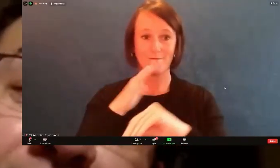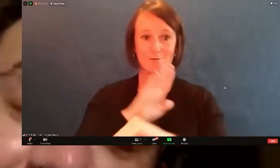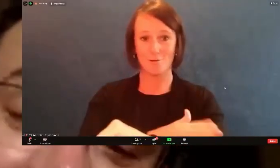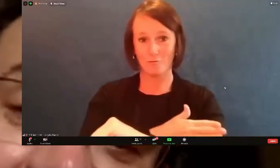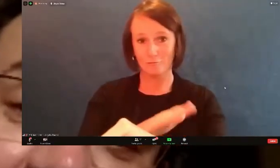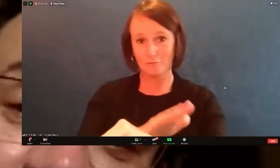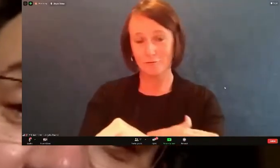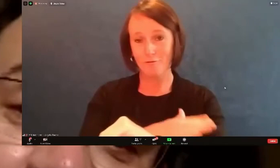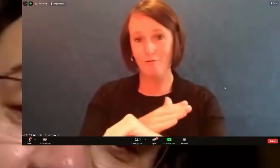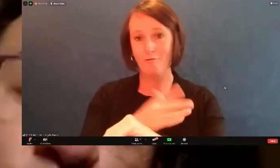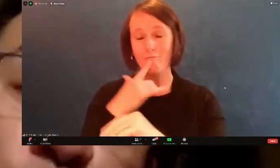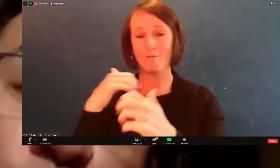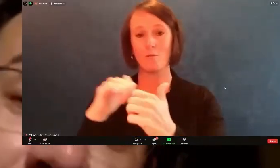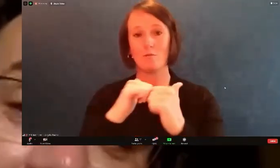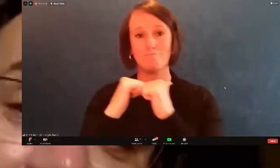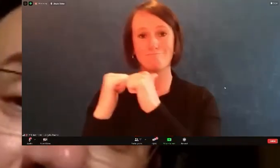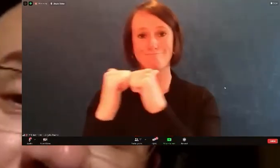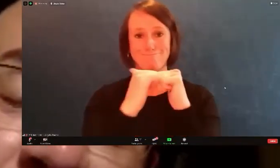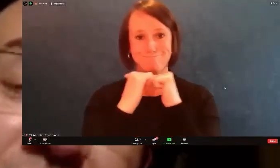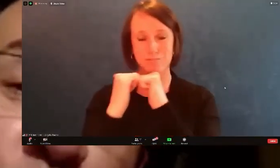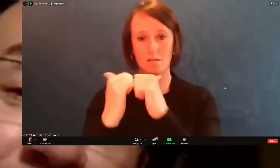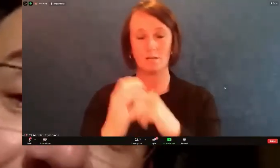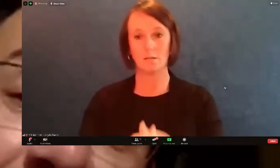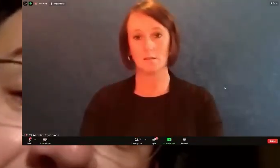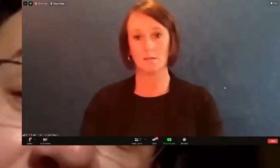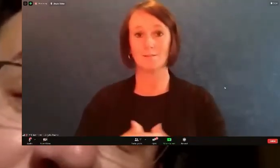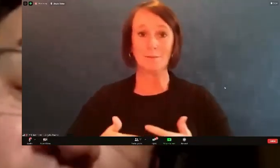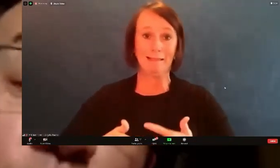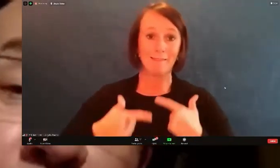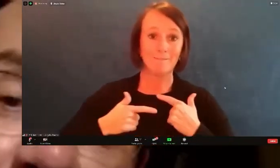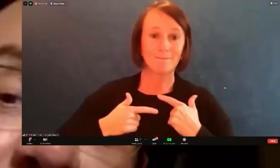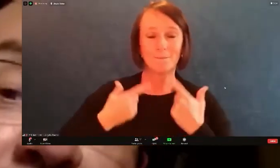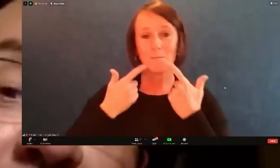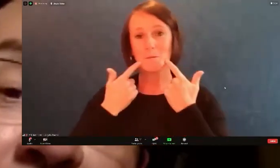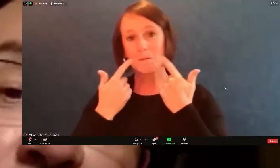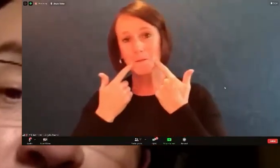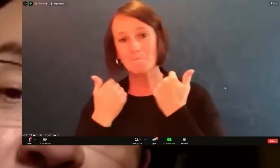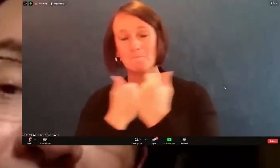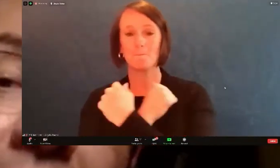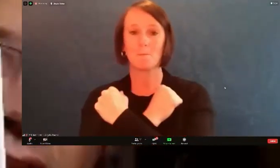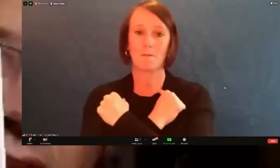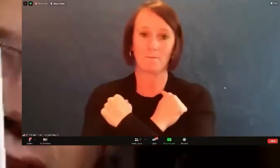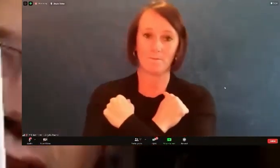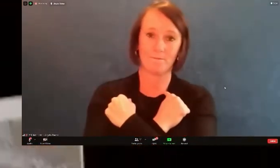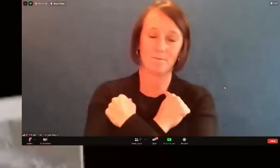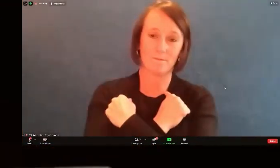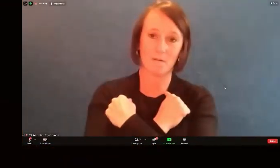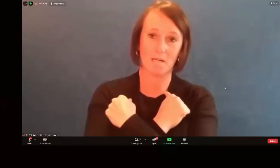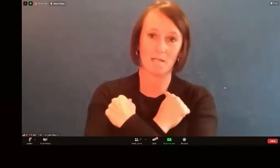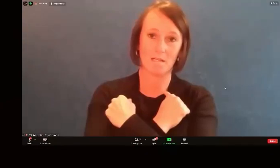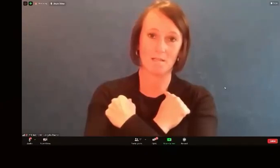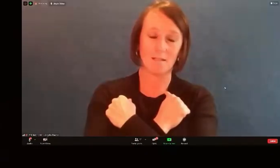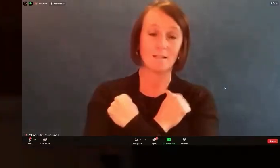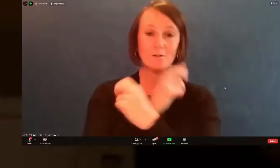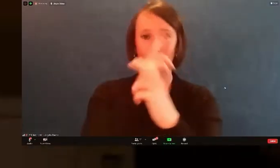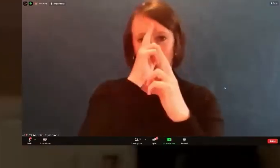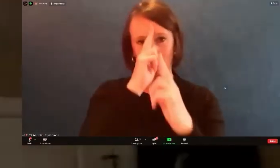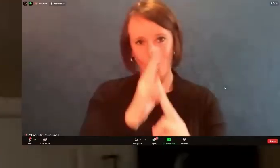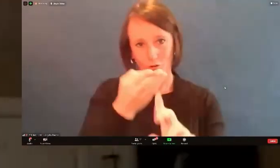tell together. We live, we laugh, we love now in your